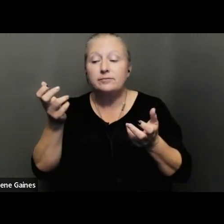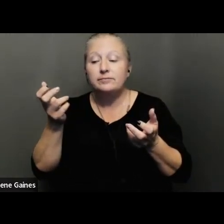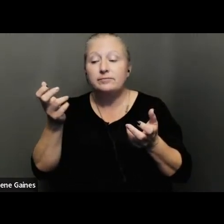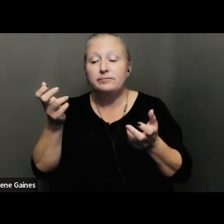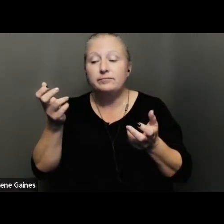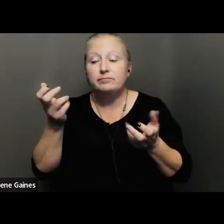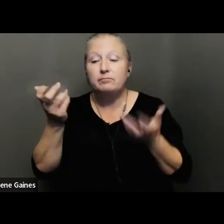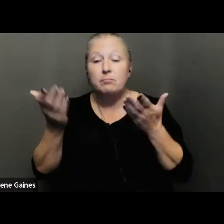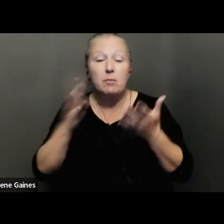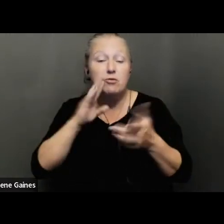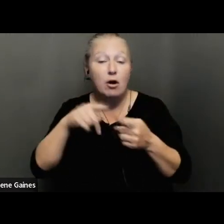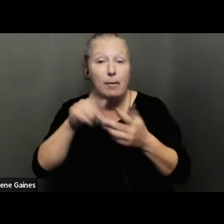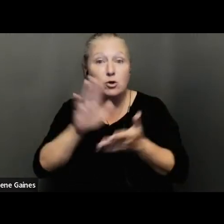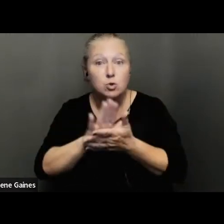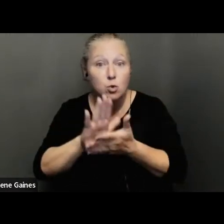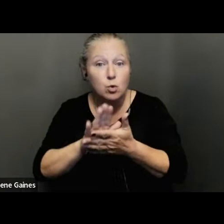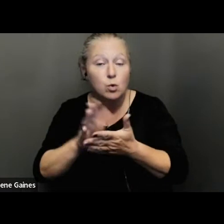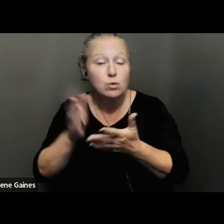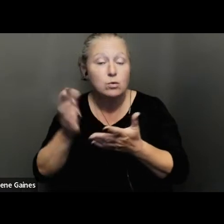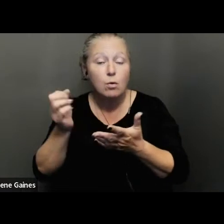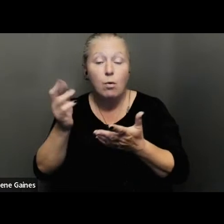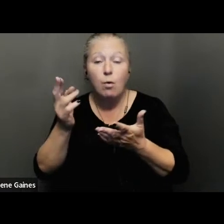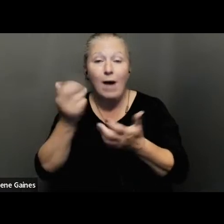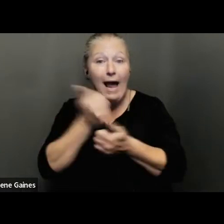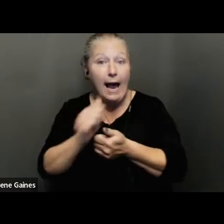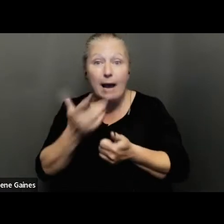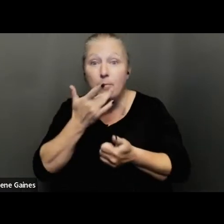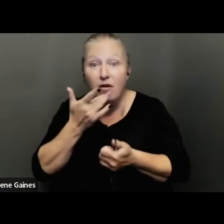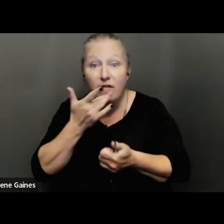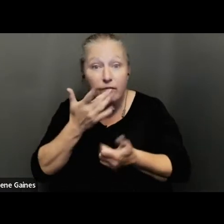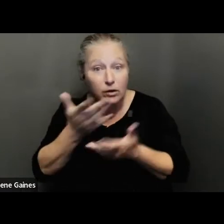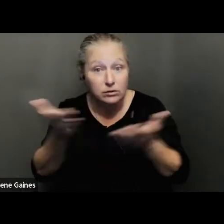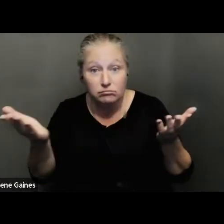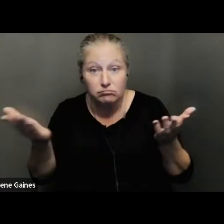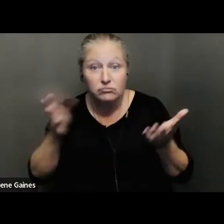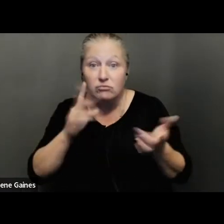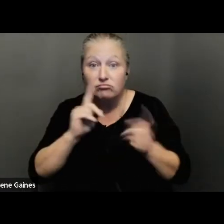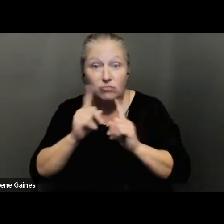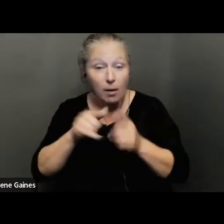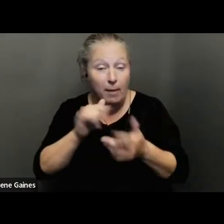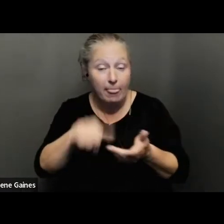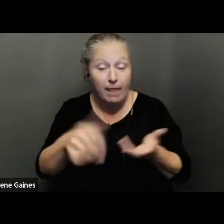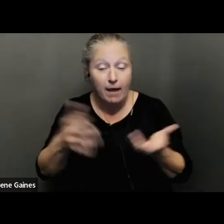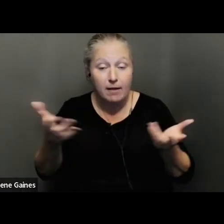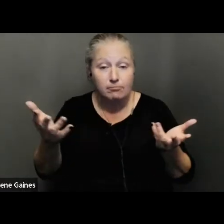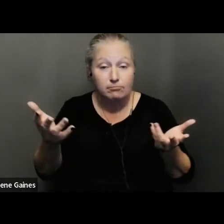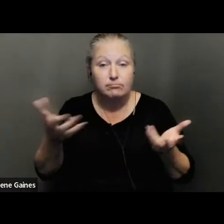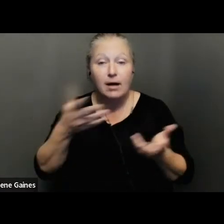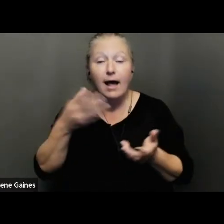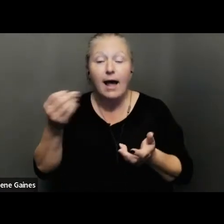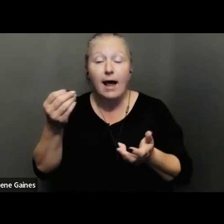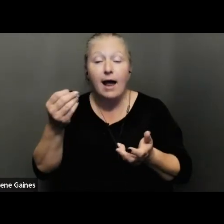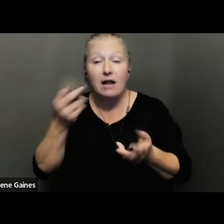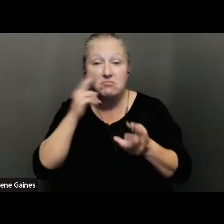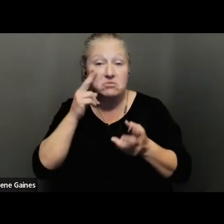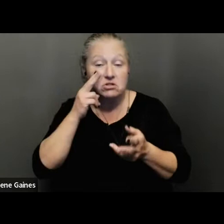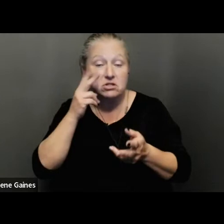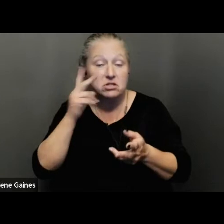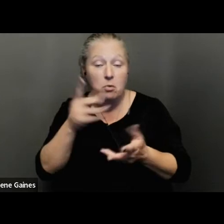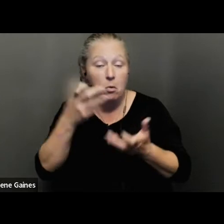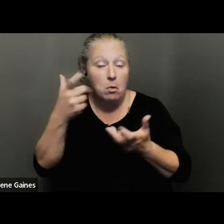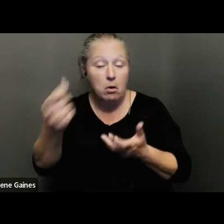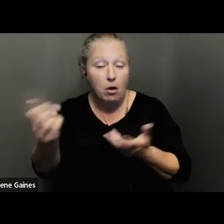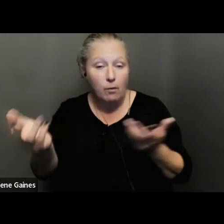might want to talk about schools. Is there any preferences that you have? Let's talk about that. And let's see where we want to go.